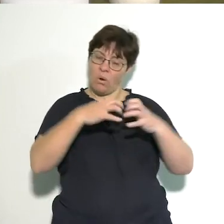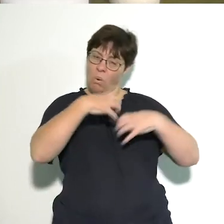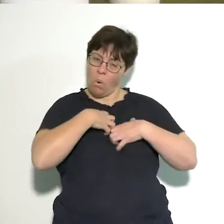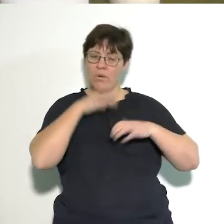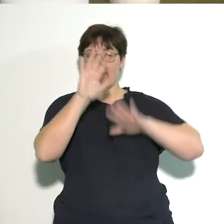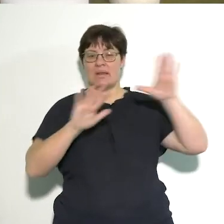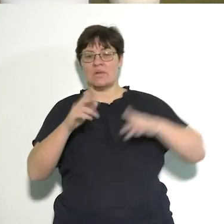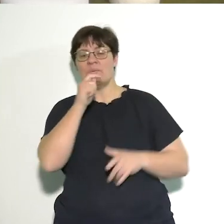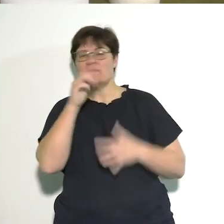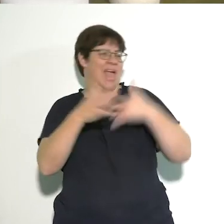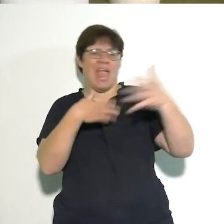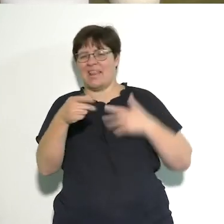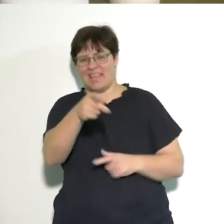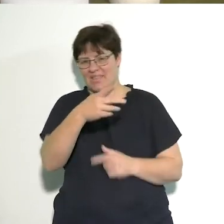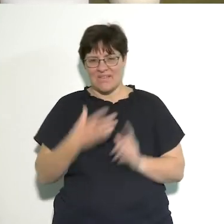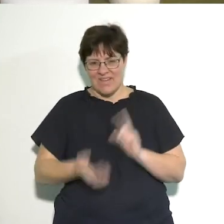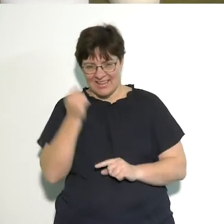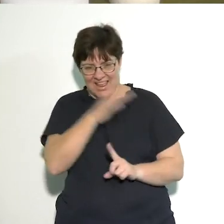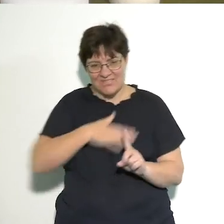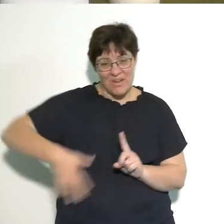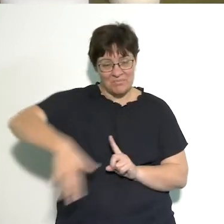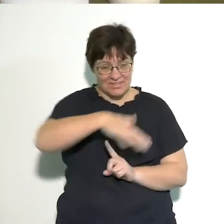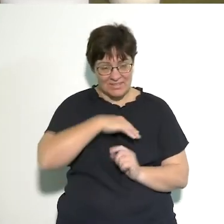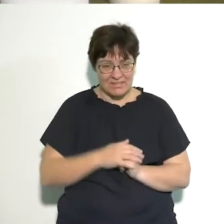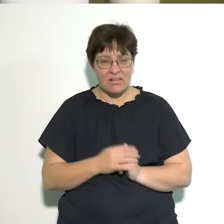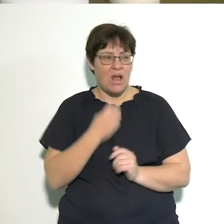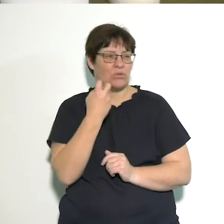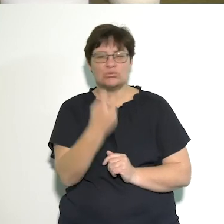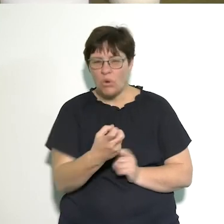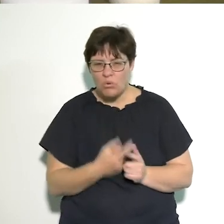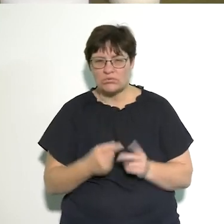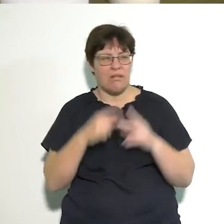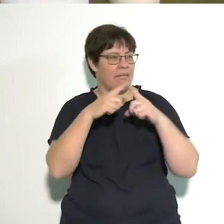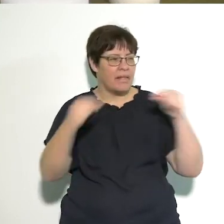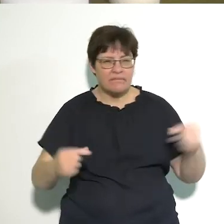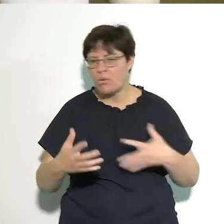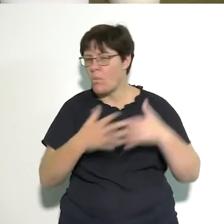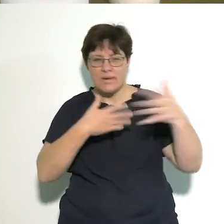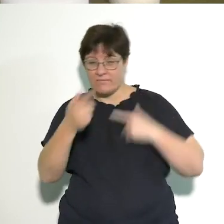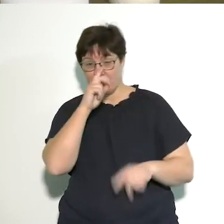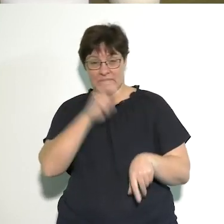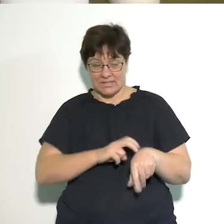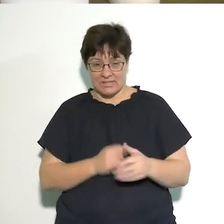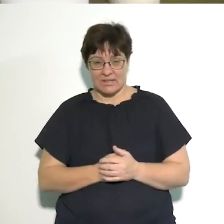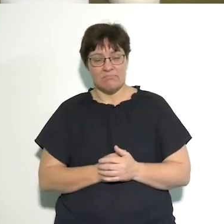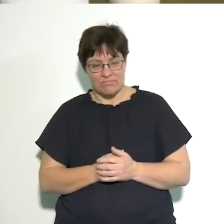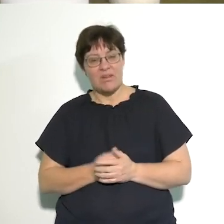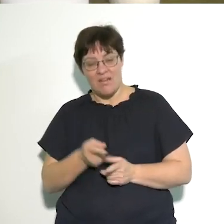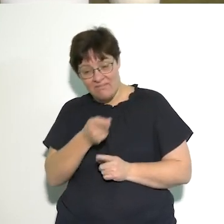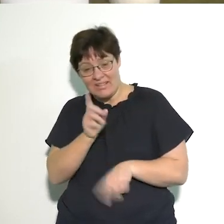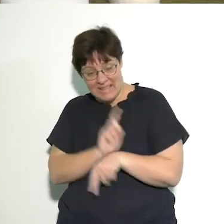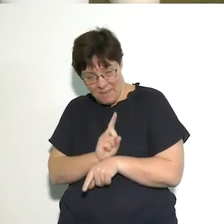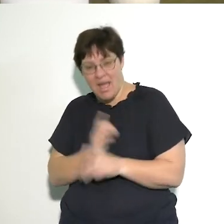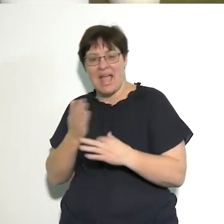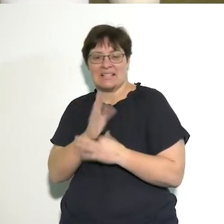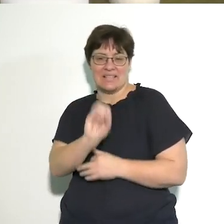create their own pattern using anything that they find in their environment. You can even use stones, you can use leaves, whatever is accessible